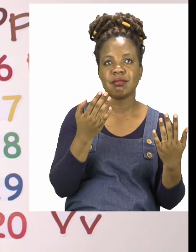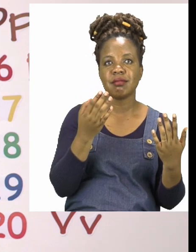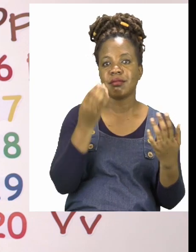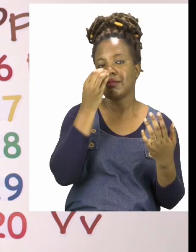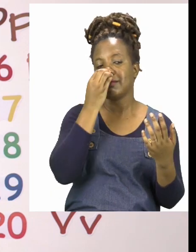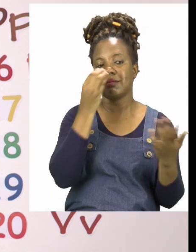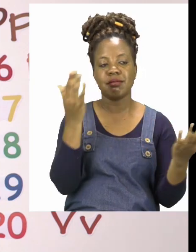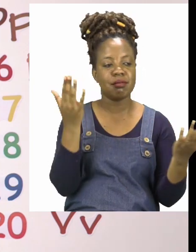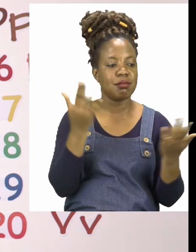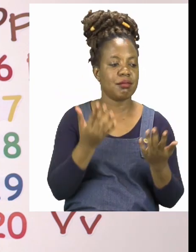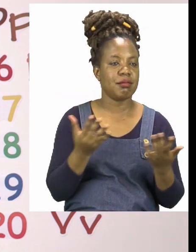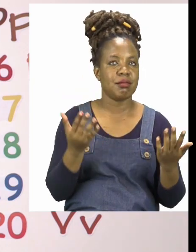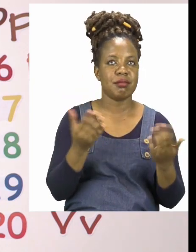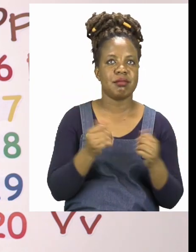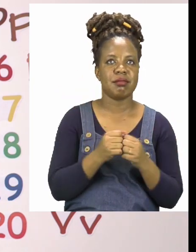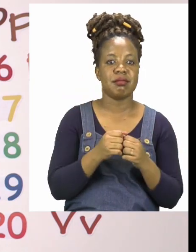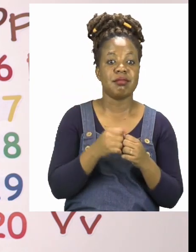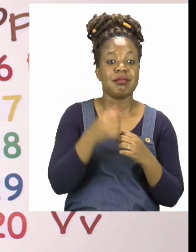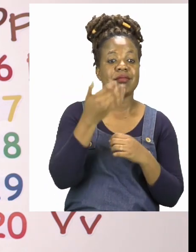Sashi?